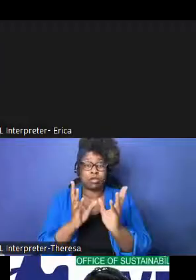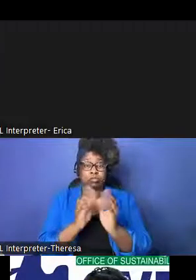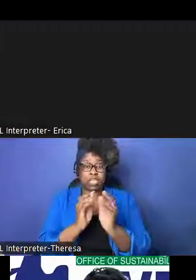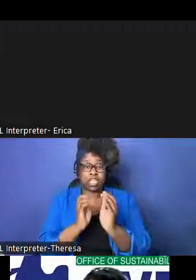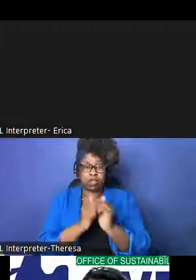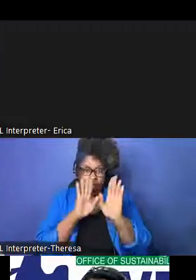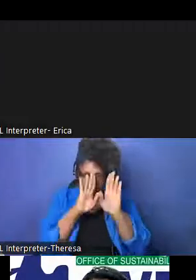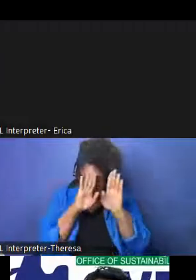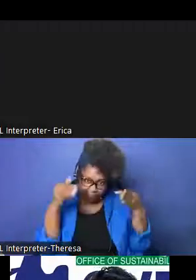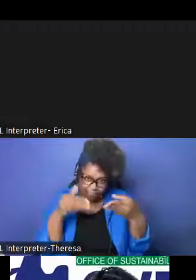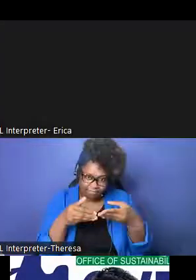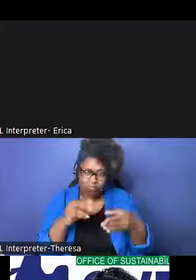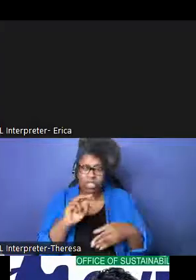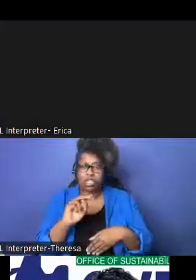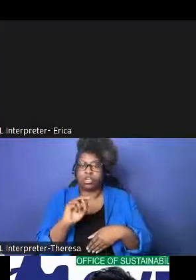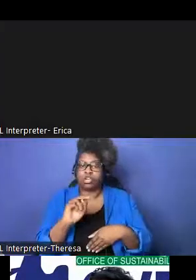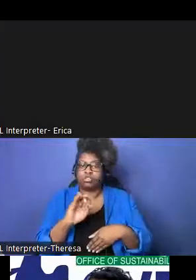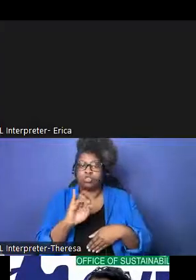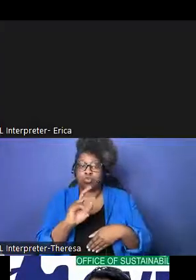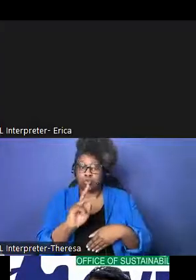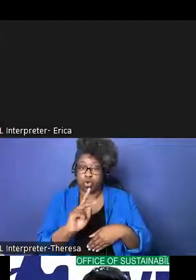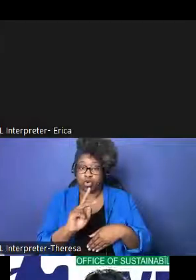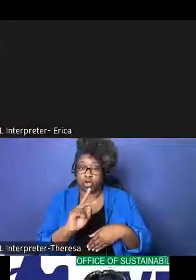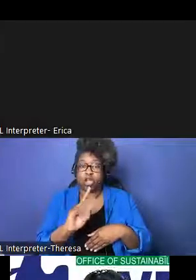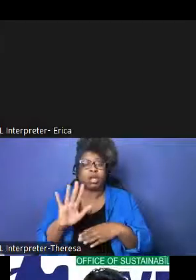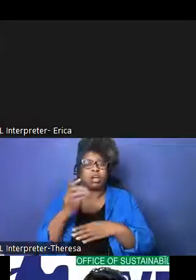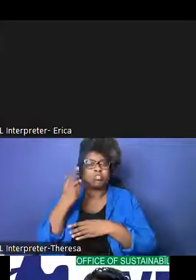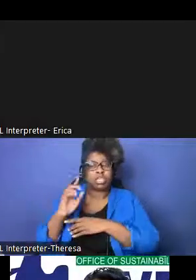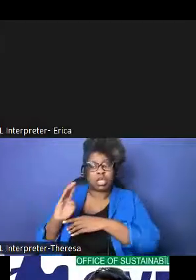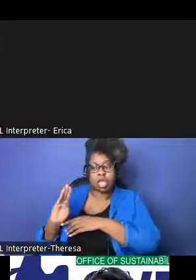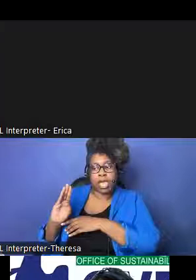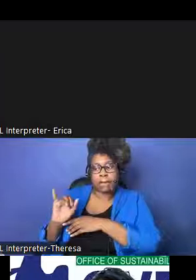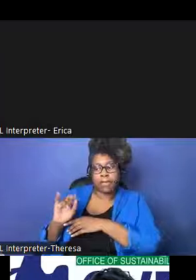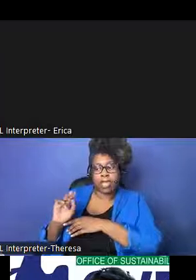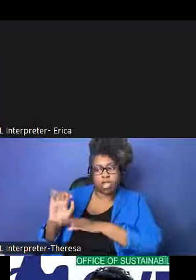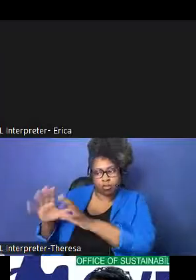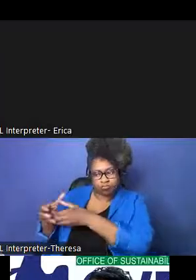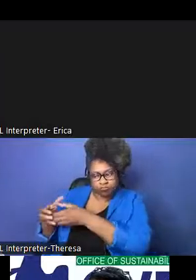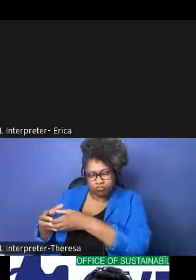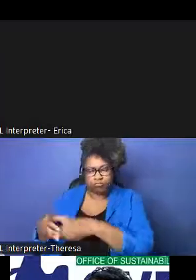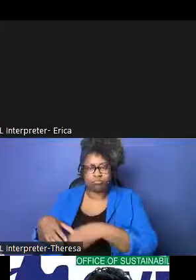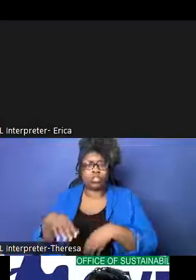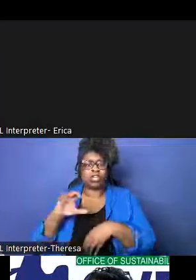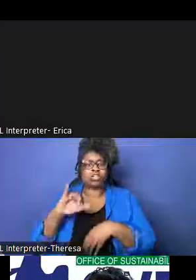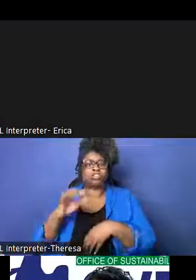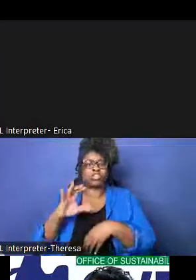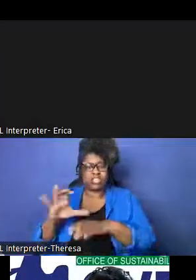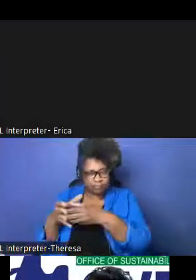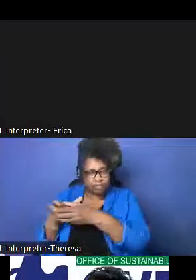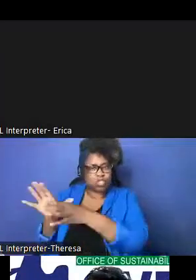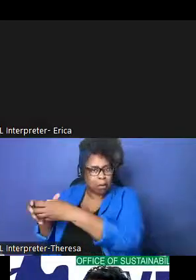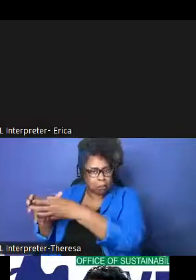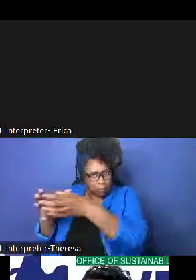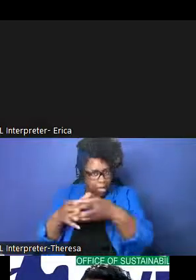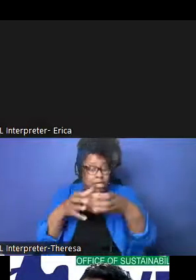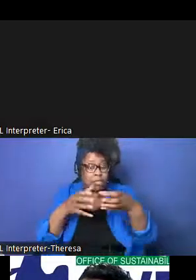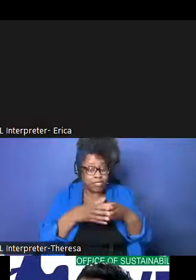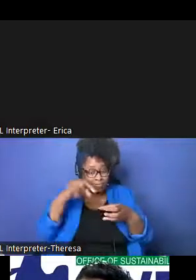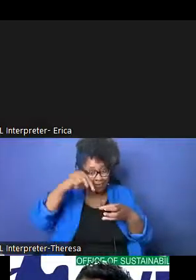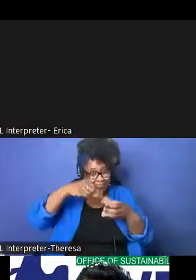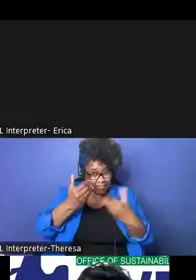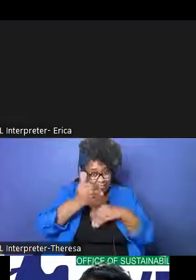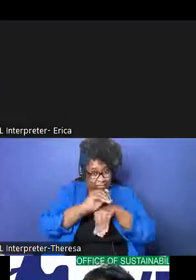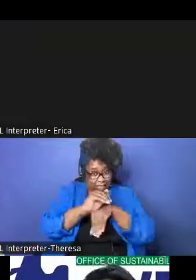this month, Bayonne met on its own and Jersey City met on its own. And this conversation is focused on Newark neighborhoods, and we did not have